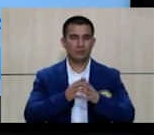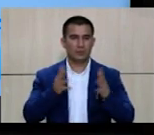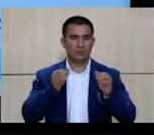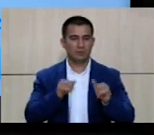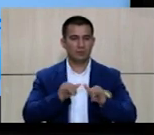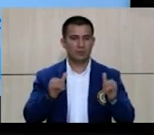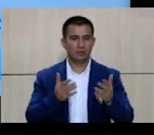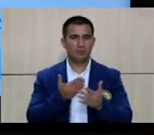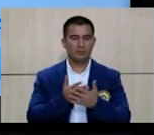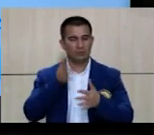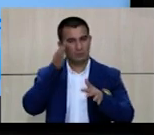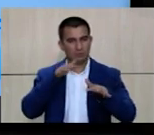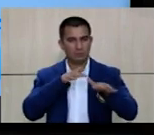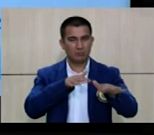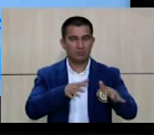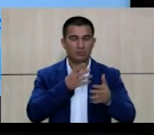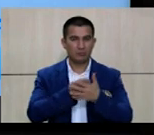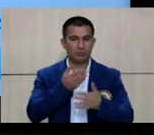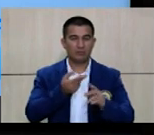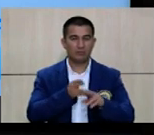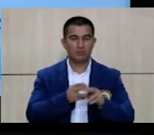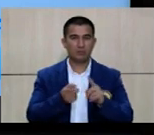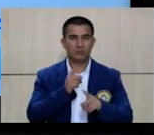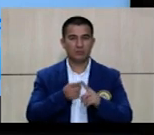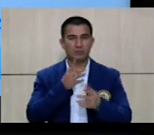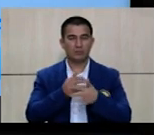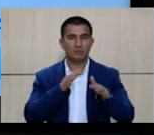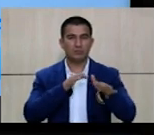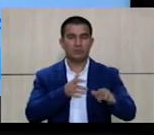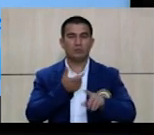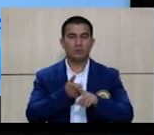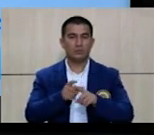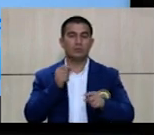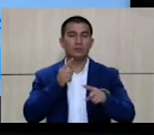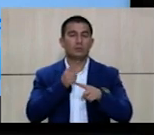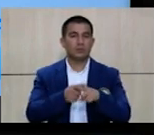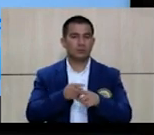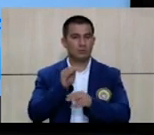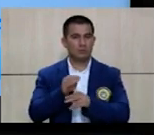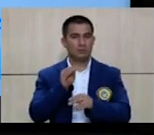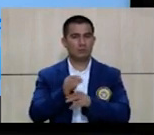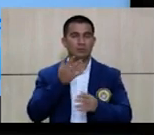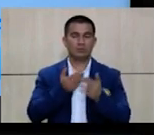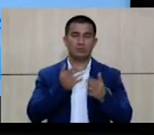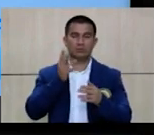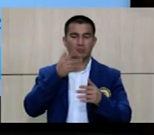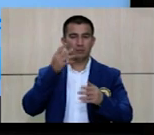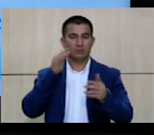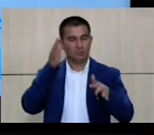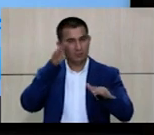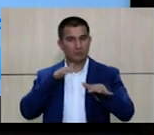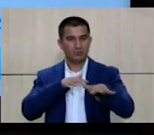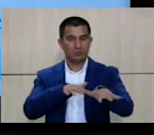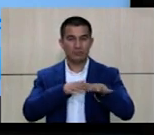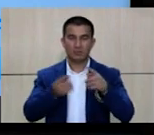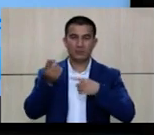Oqim bo'yicha yurganda uning tezligiga oqimning tezligi ham qo'shiladi. Oqimga qarshi yurganda